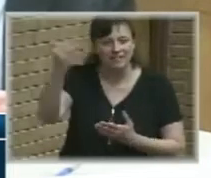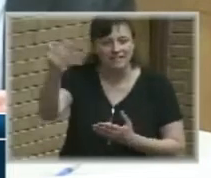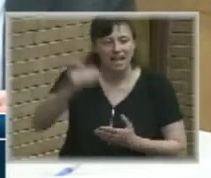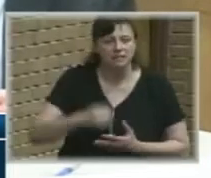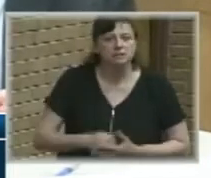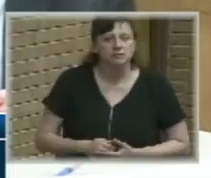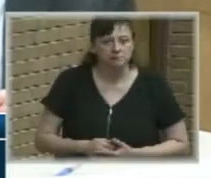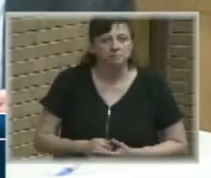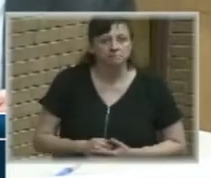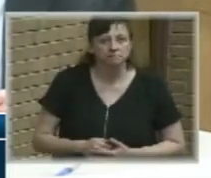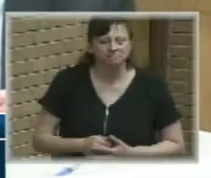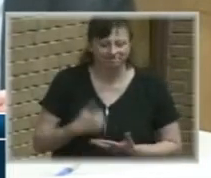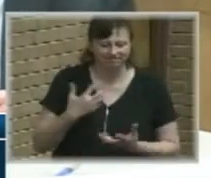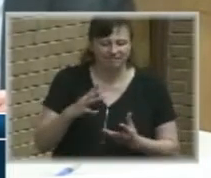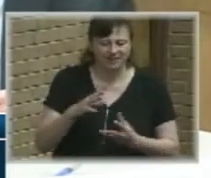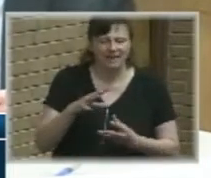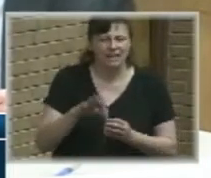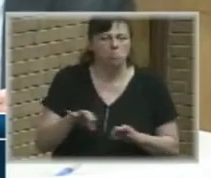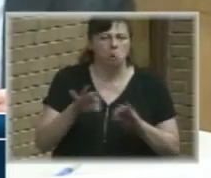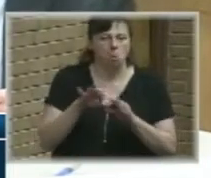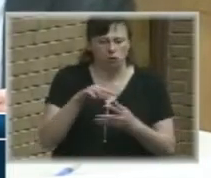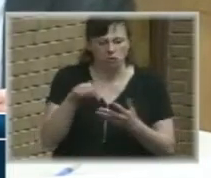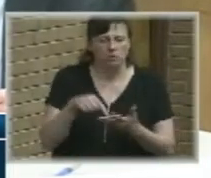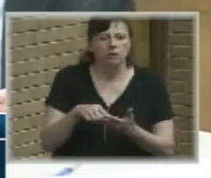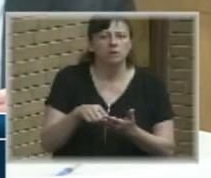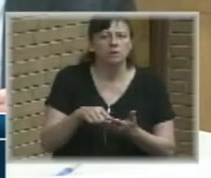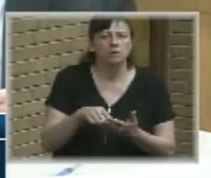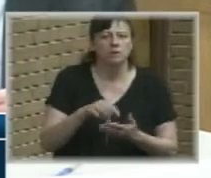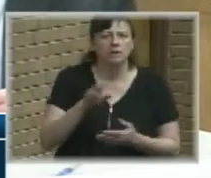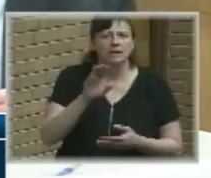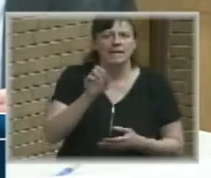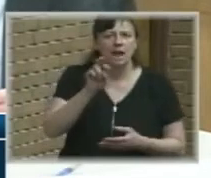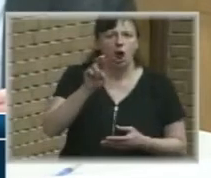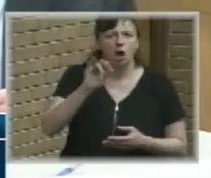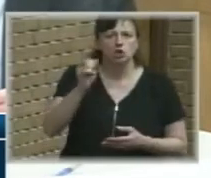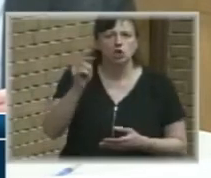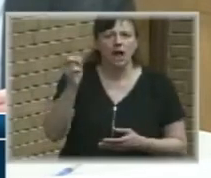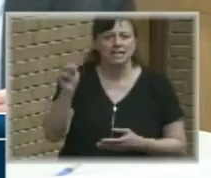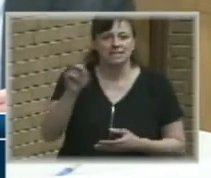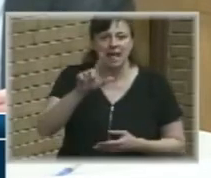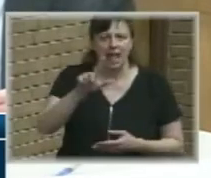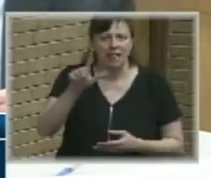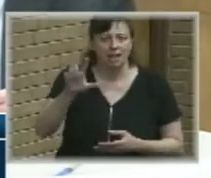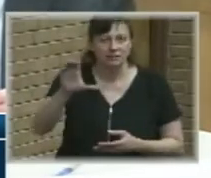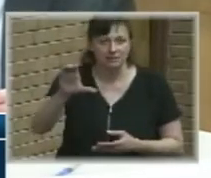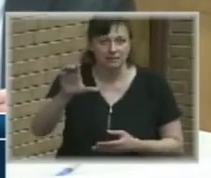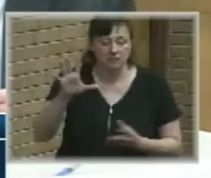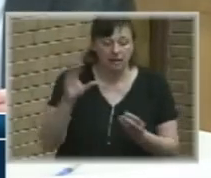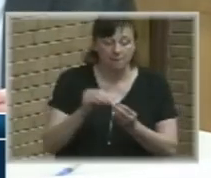$1,182,971.15. Notable claims include to B.R. Johnson, LLC, in the amount of